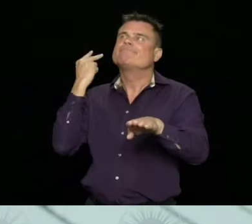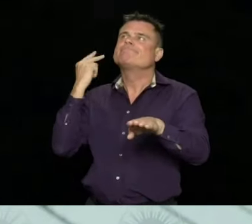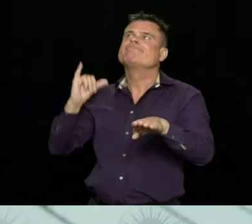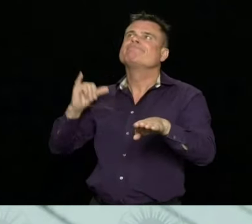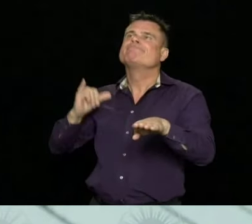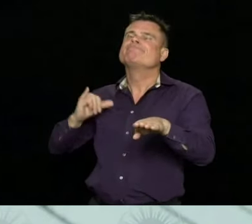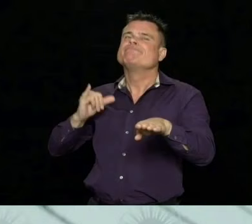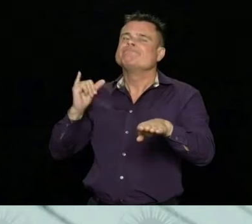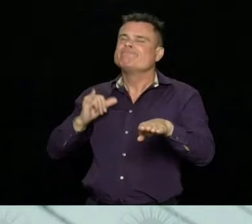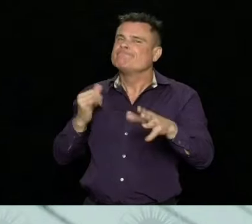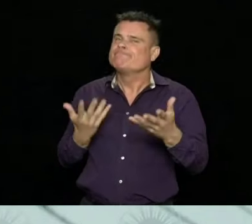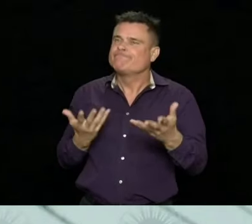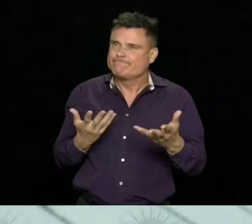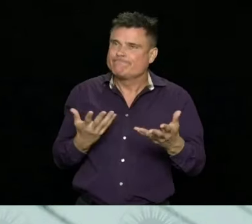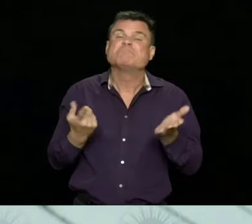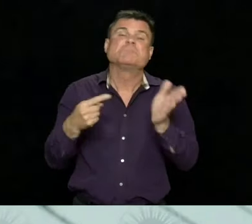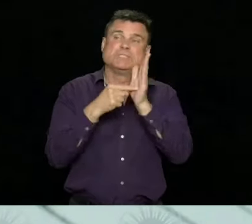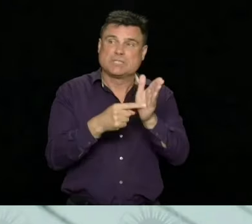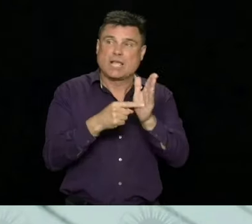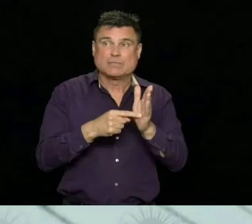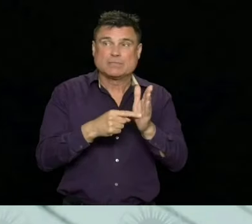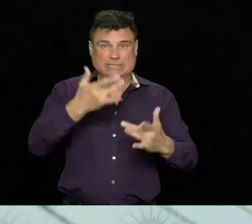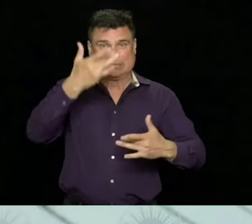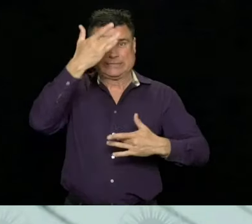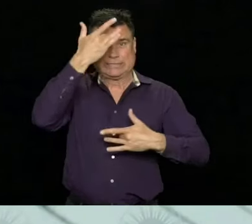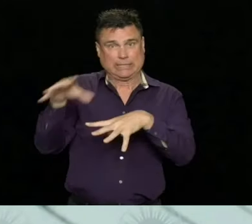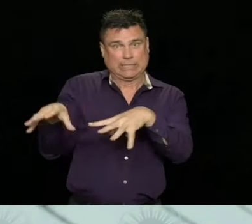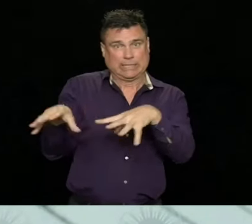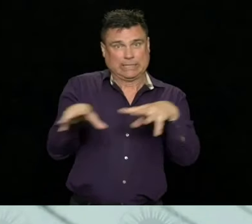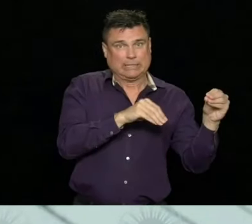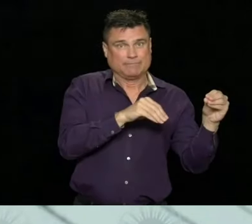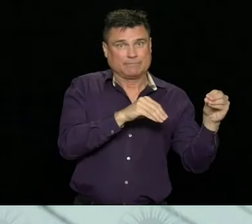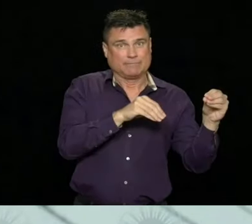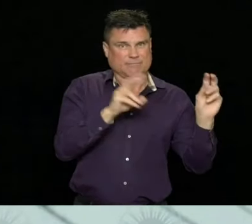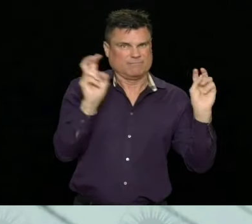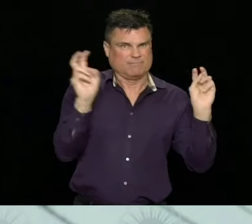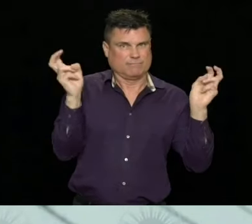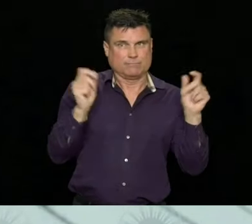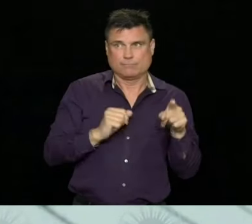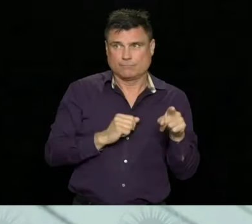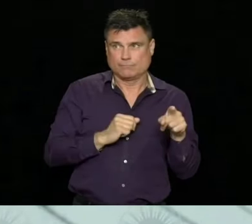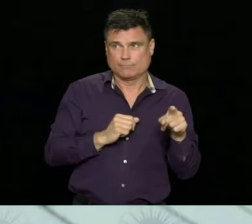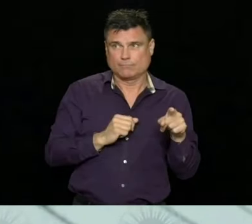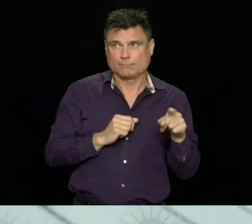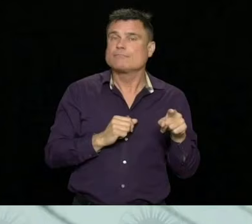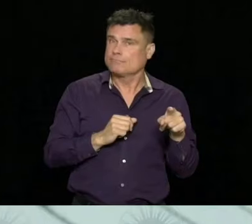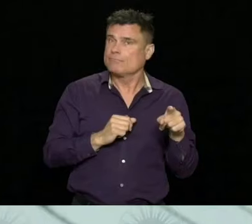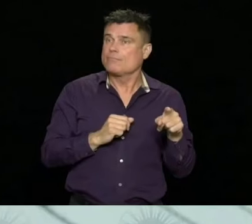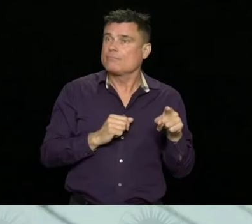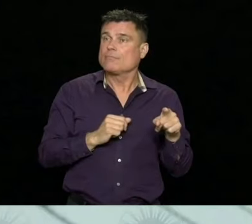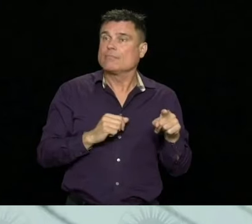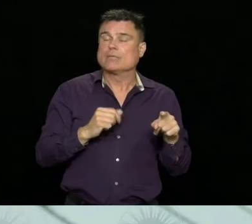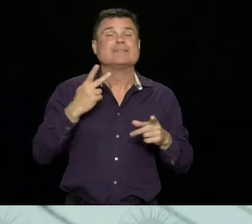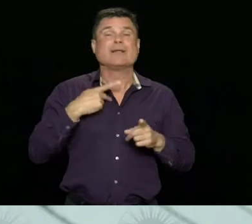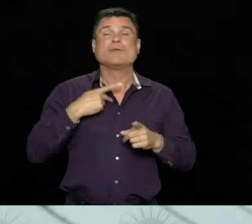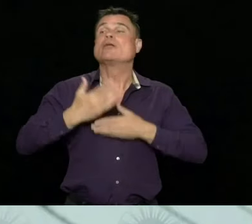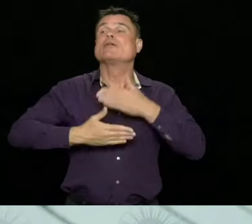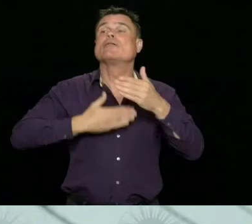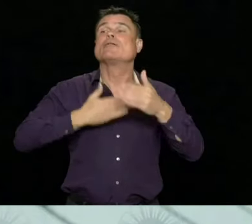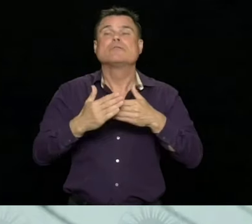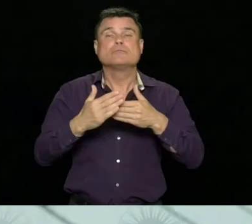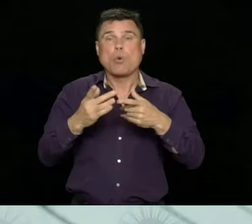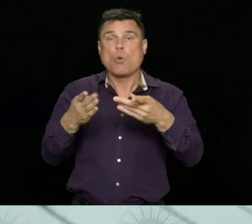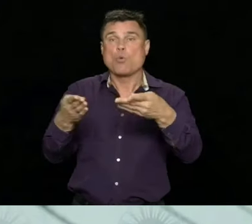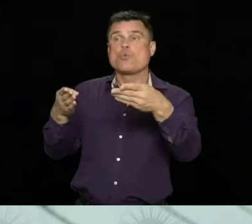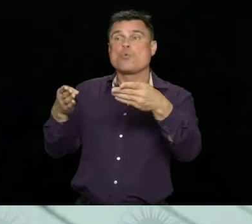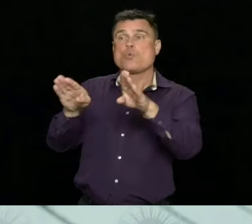have seen in some of those operations which ended up being shut down at the end, where workers felt forced to go to